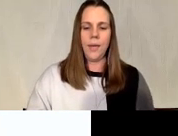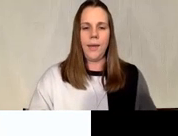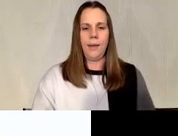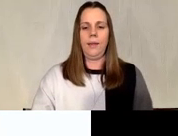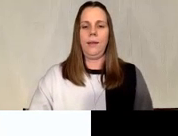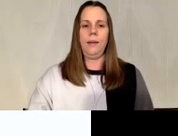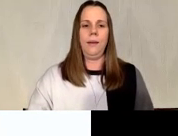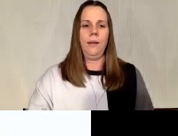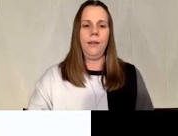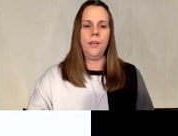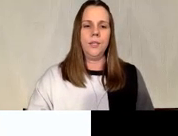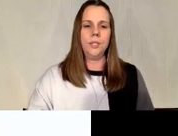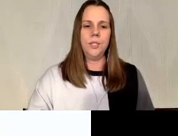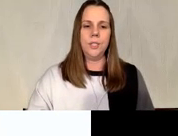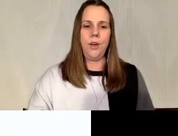Okay.